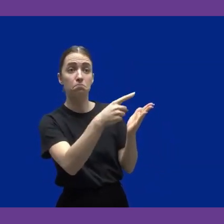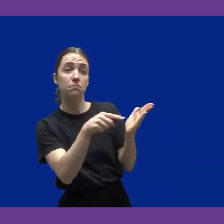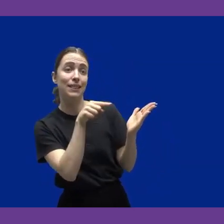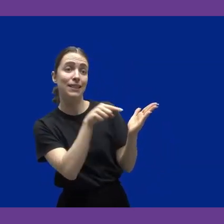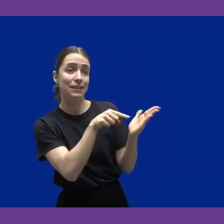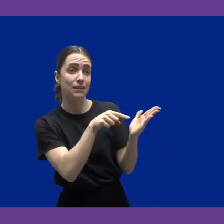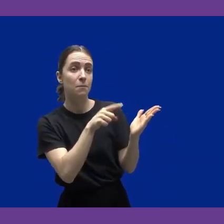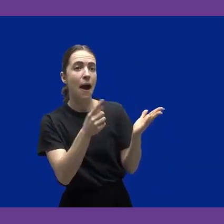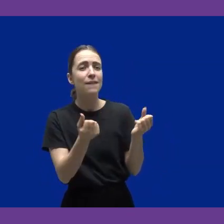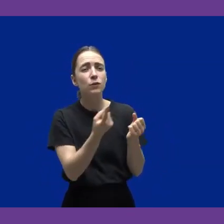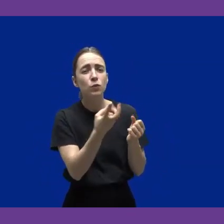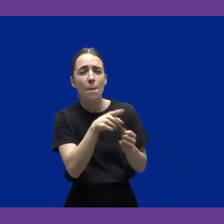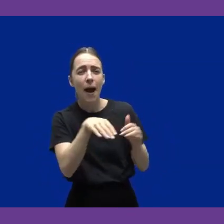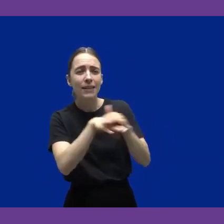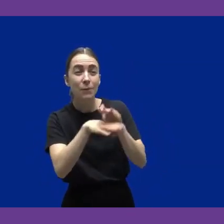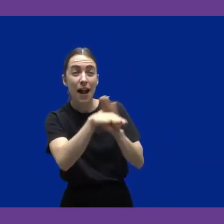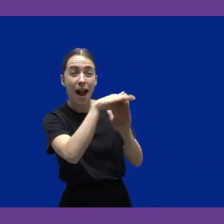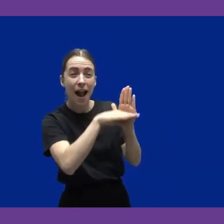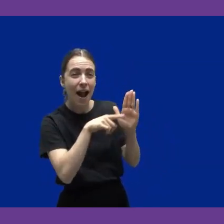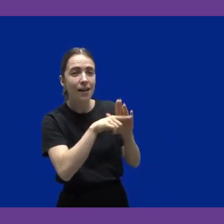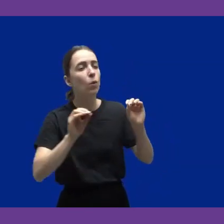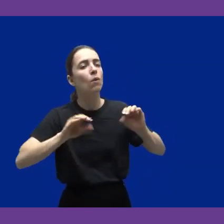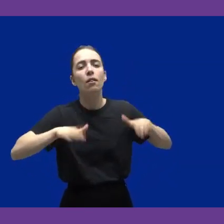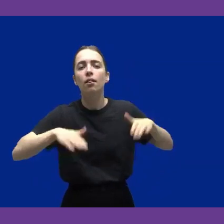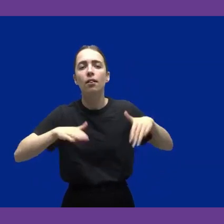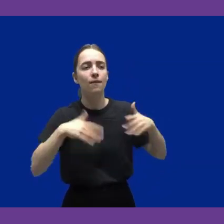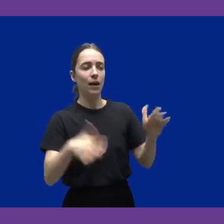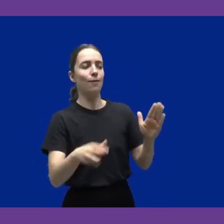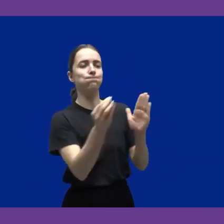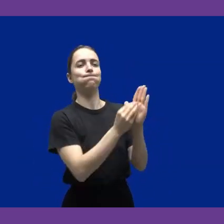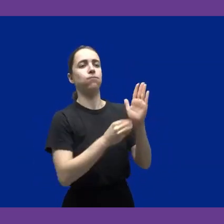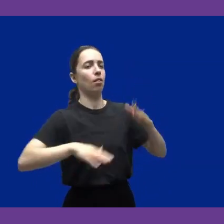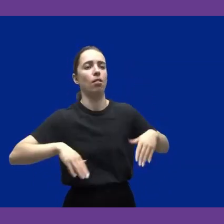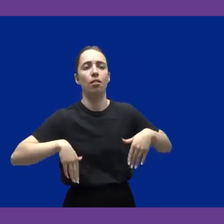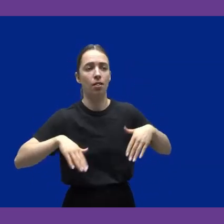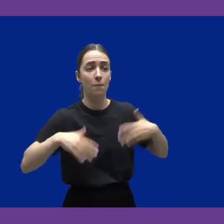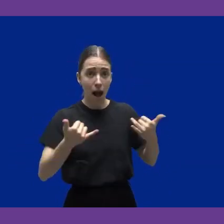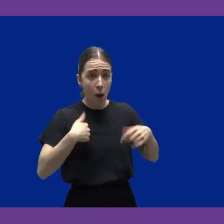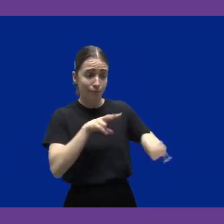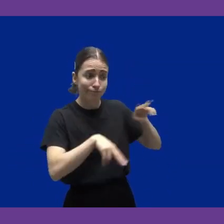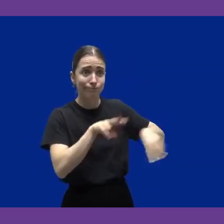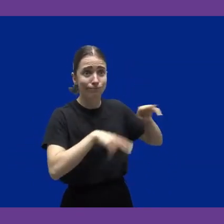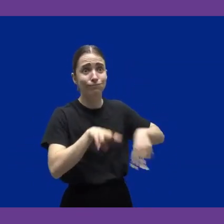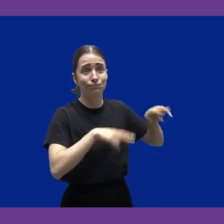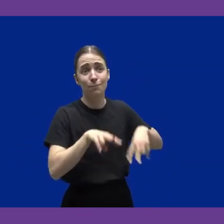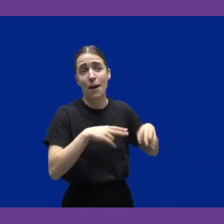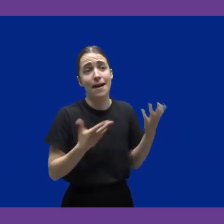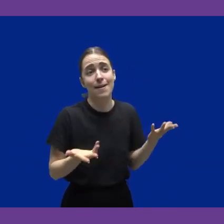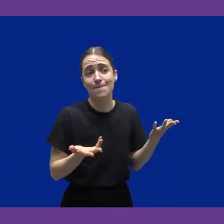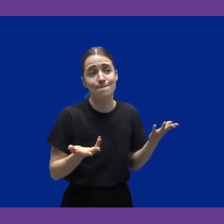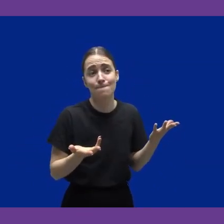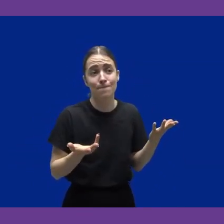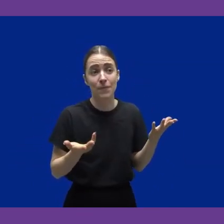EN, and we are reviewing it. So it's a safe path, but there are things that will not be covered with the current